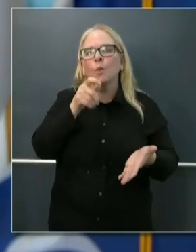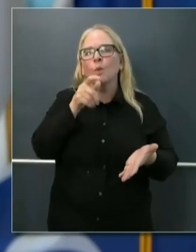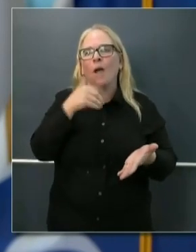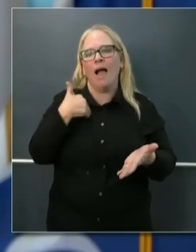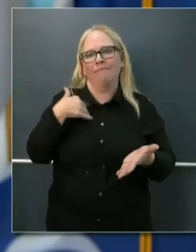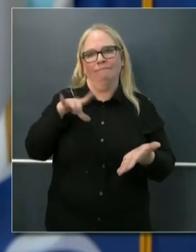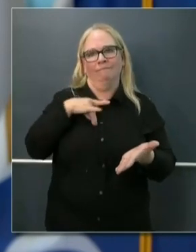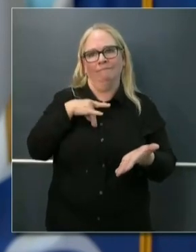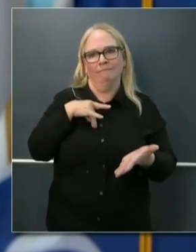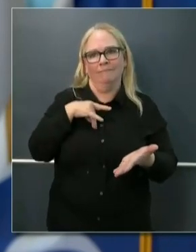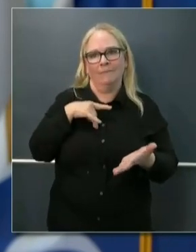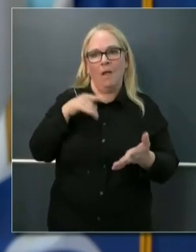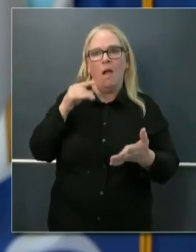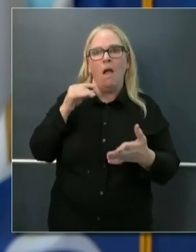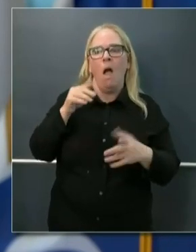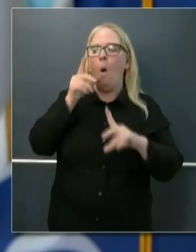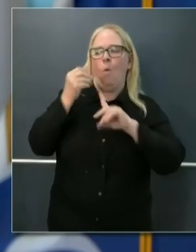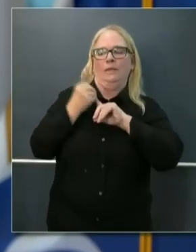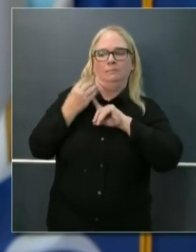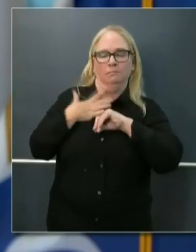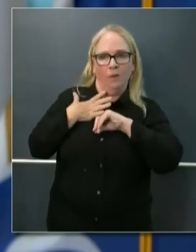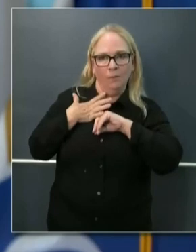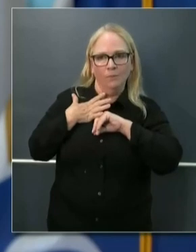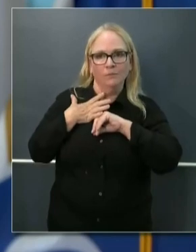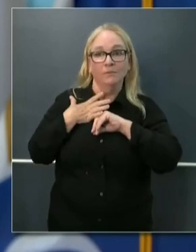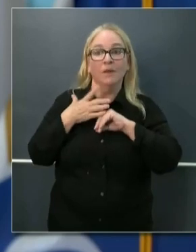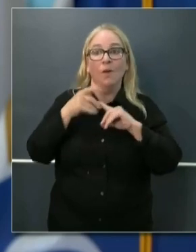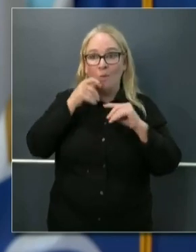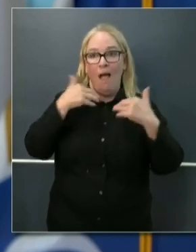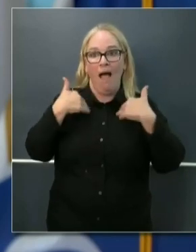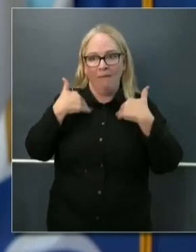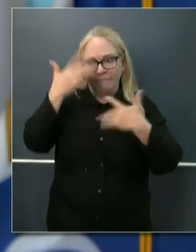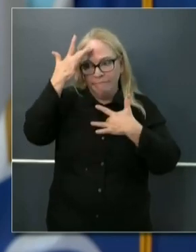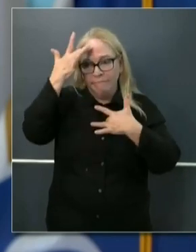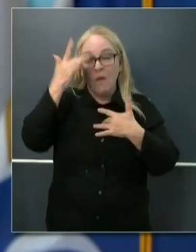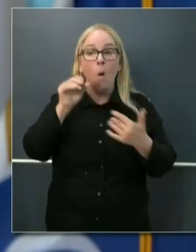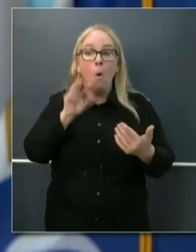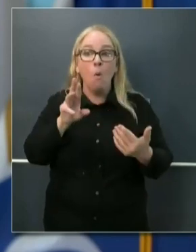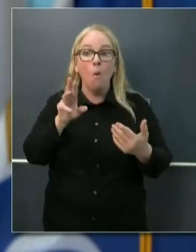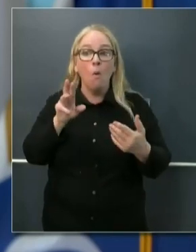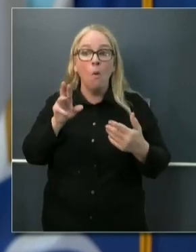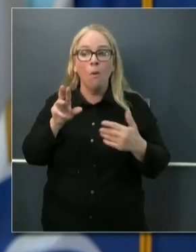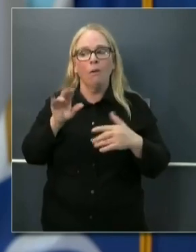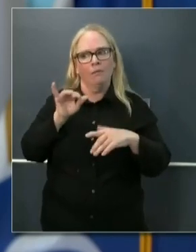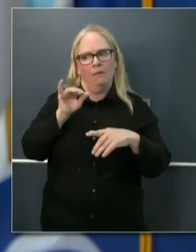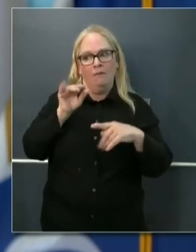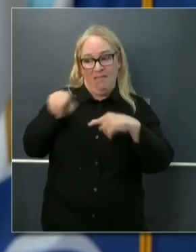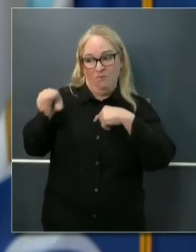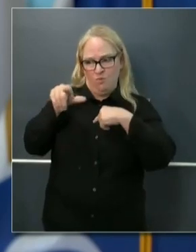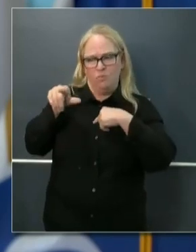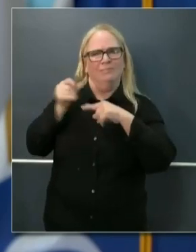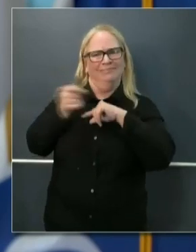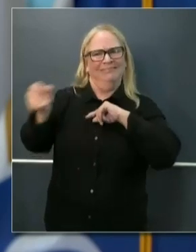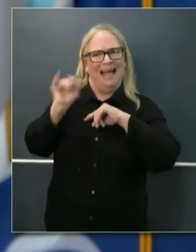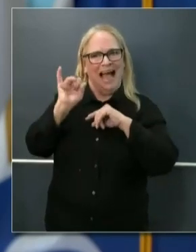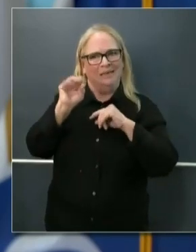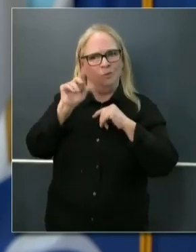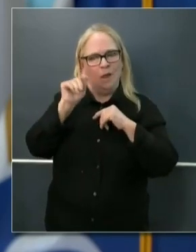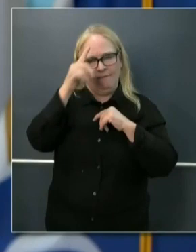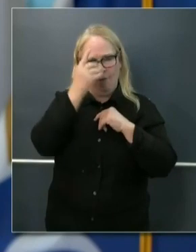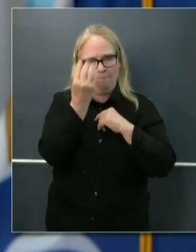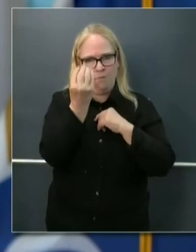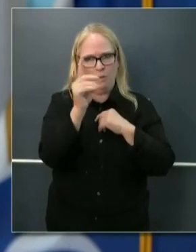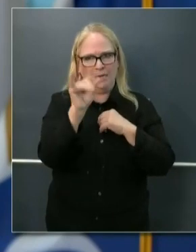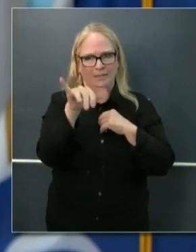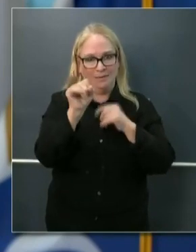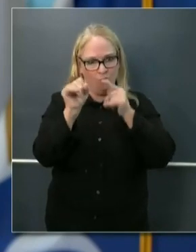been exposed or contracted the disease, but to begin to isolate and quarantine them, as well as begin the